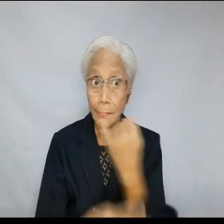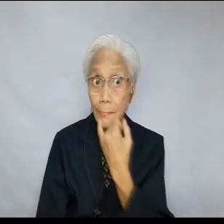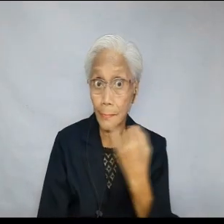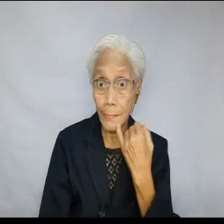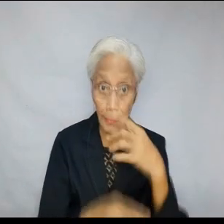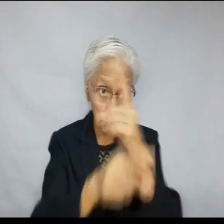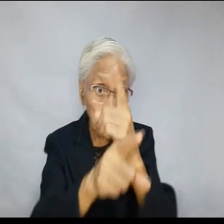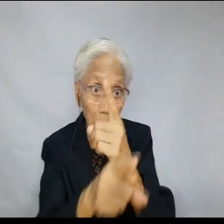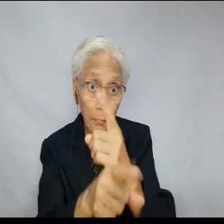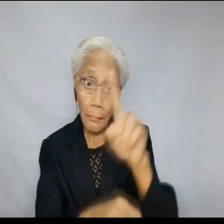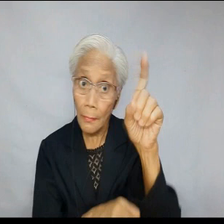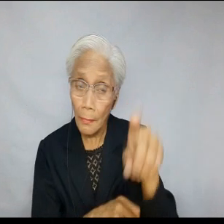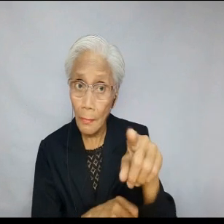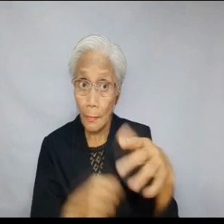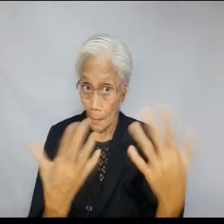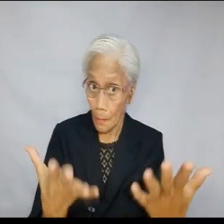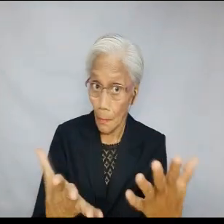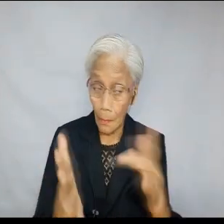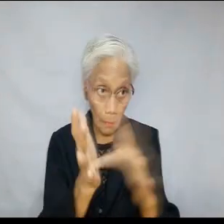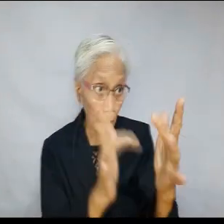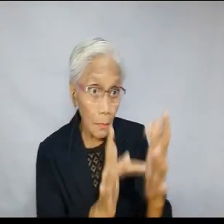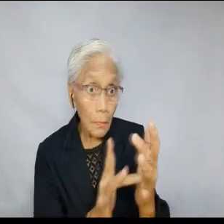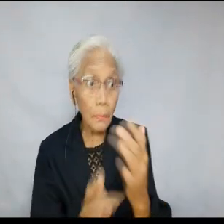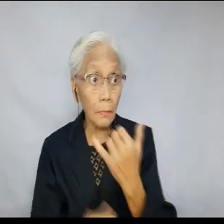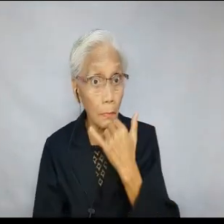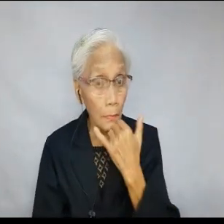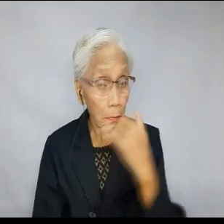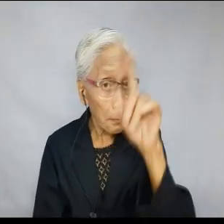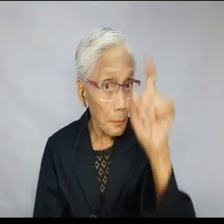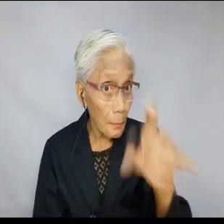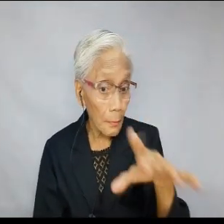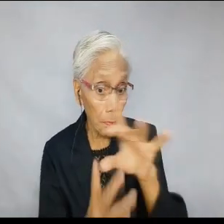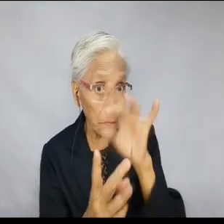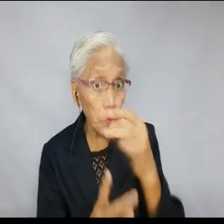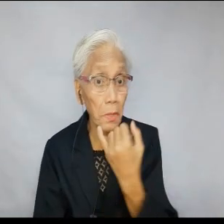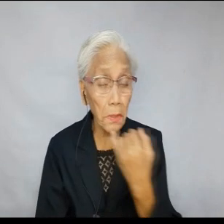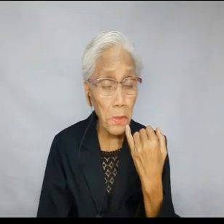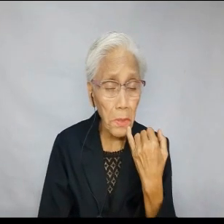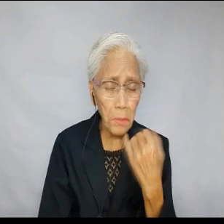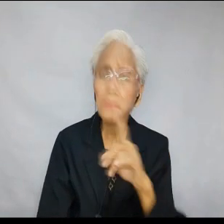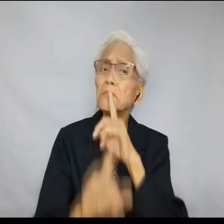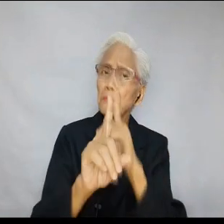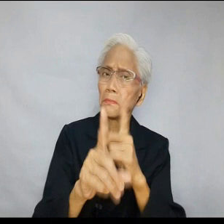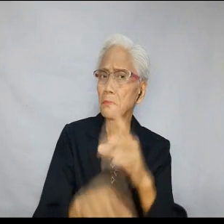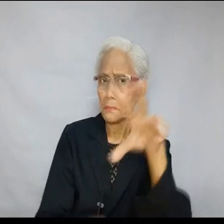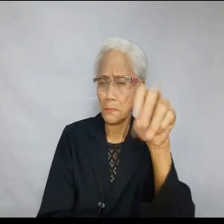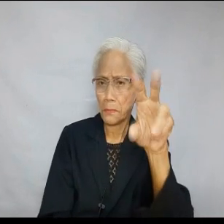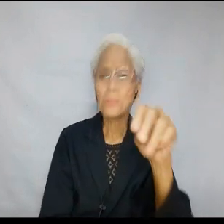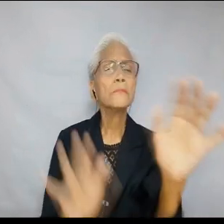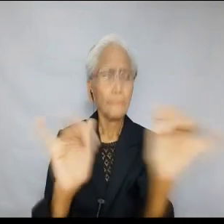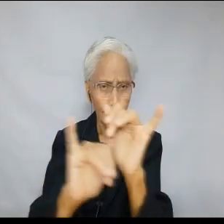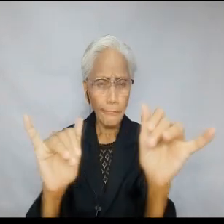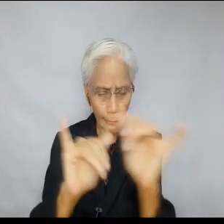right? Well, did he make a mistake in choosing Israel? The answer, no. In